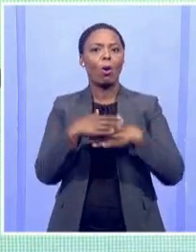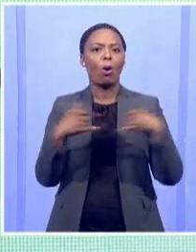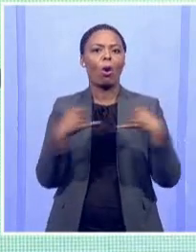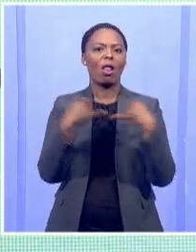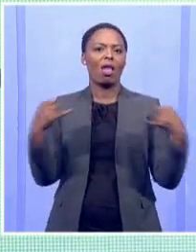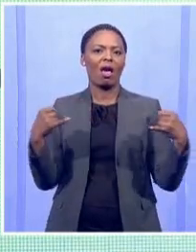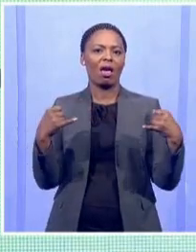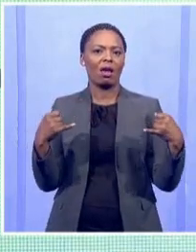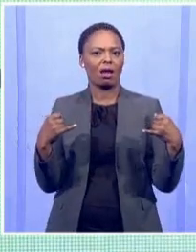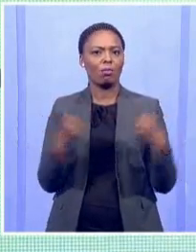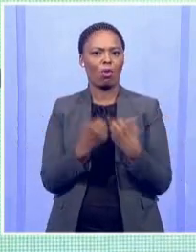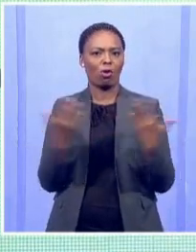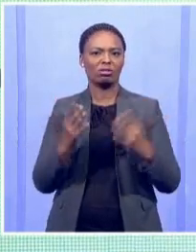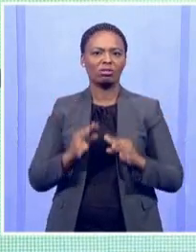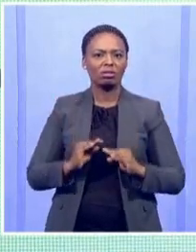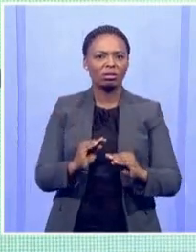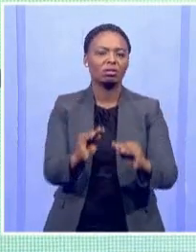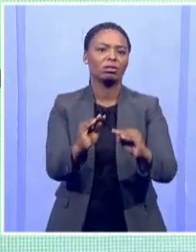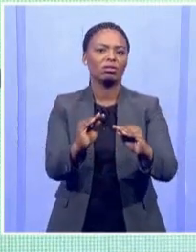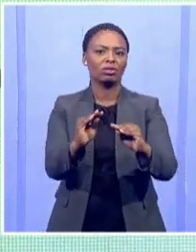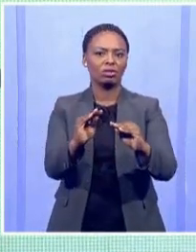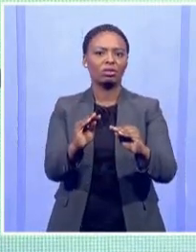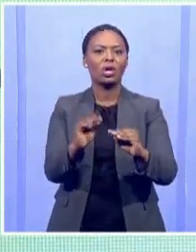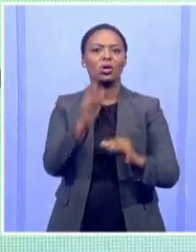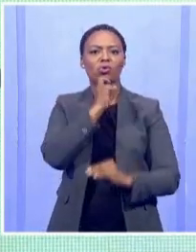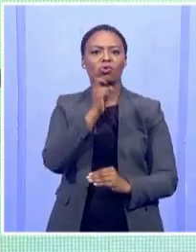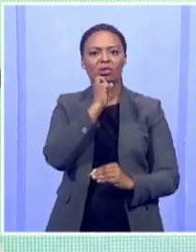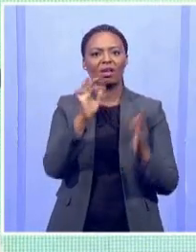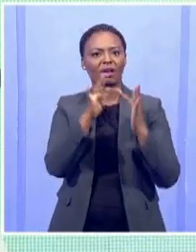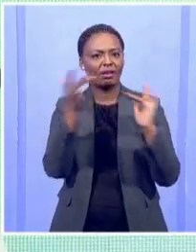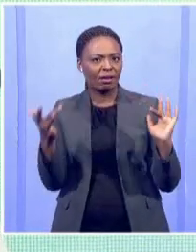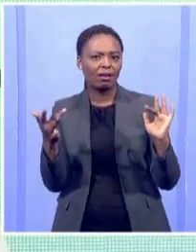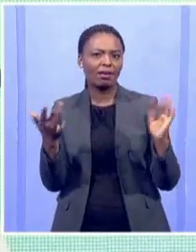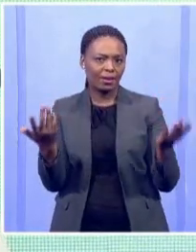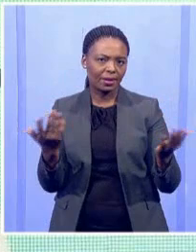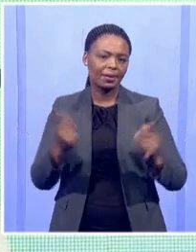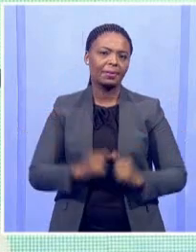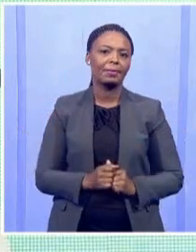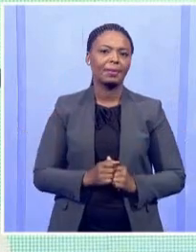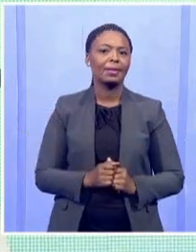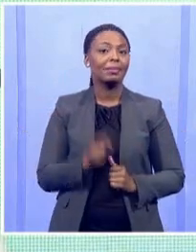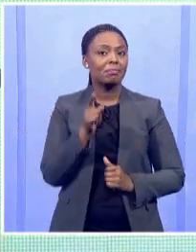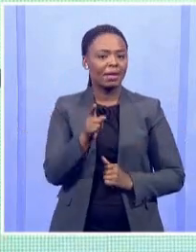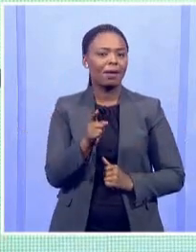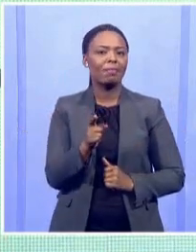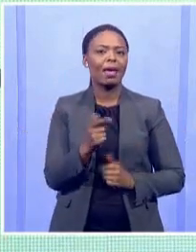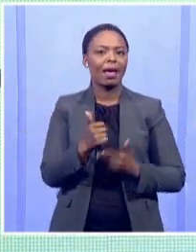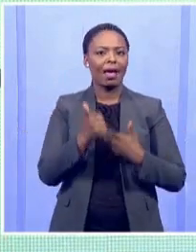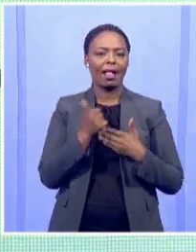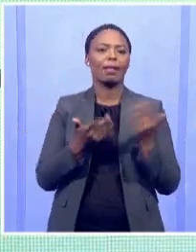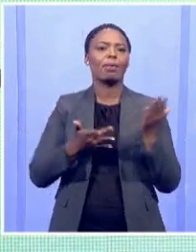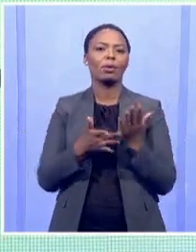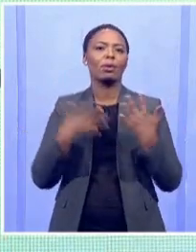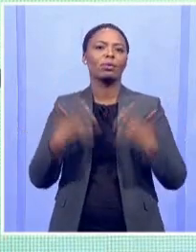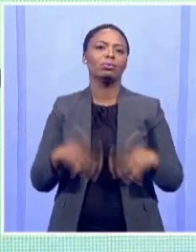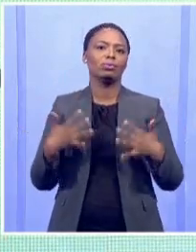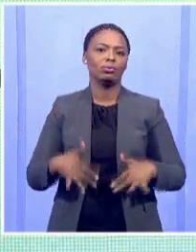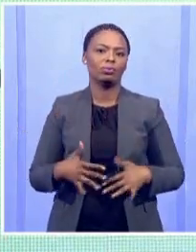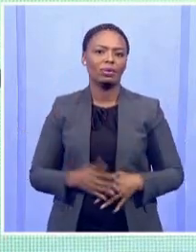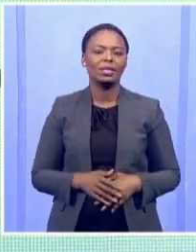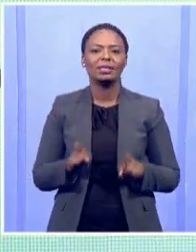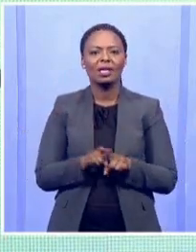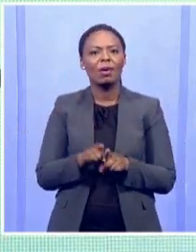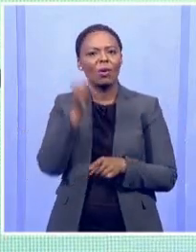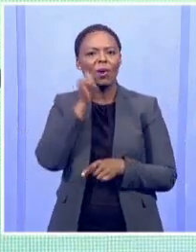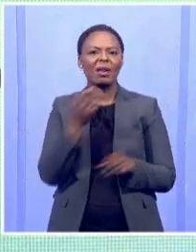helped us to navigate our way through the pandemic, even at the hardest of